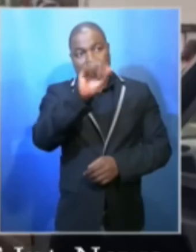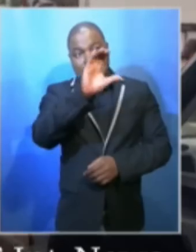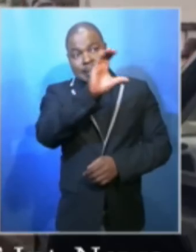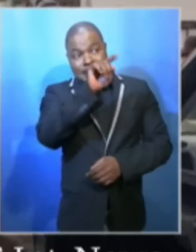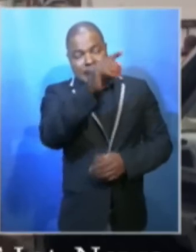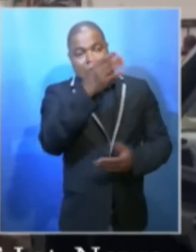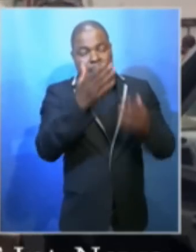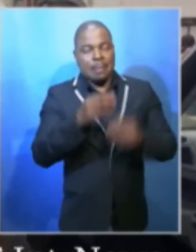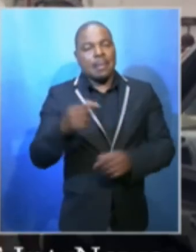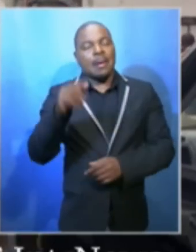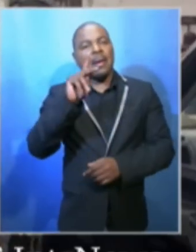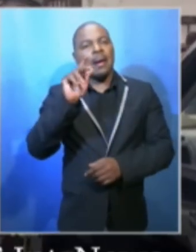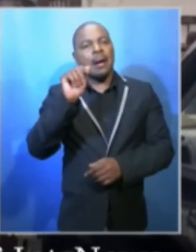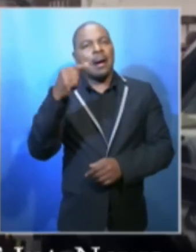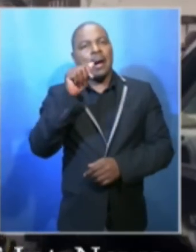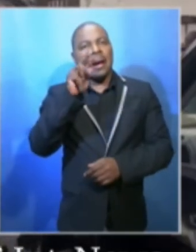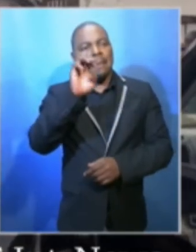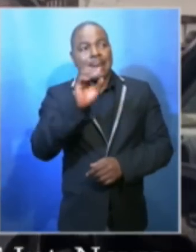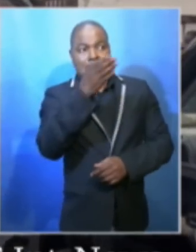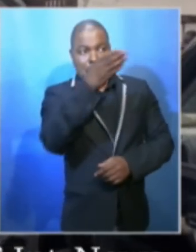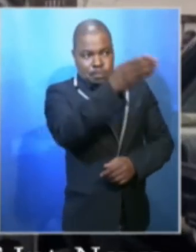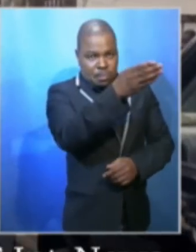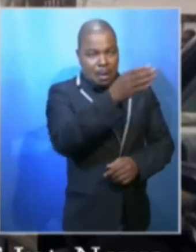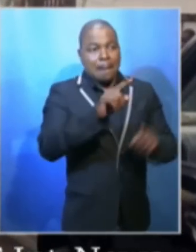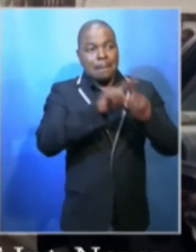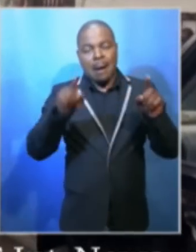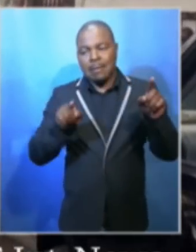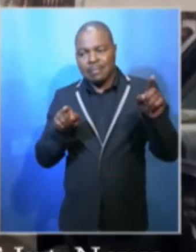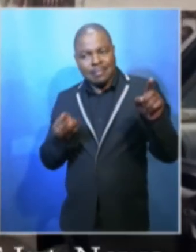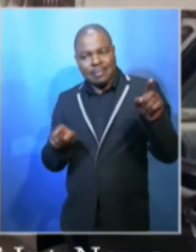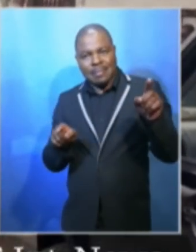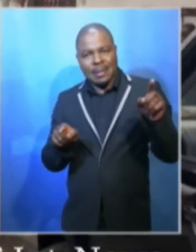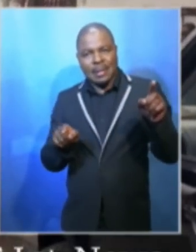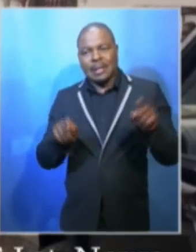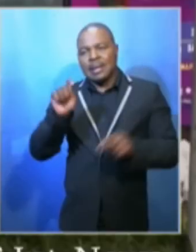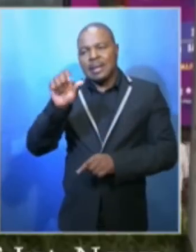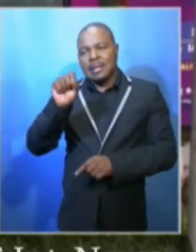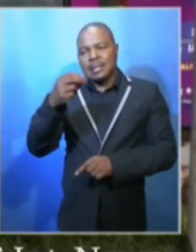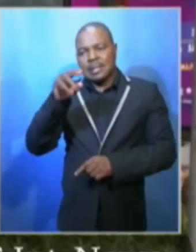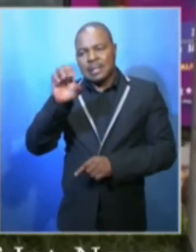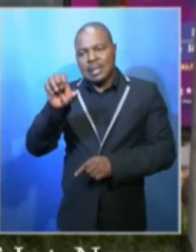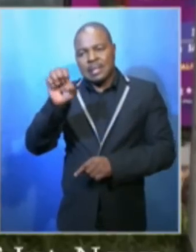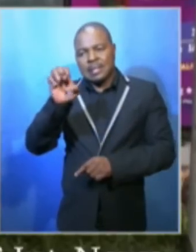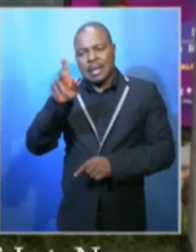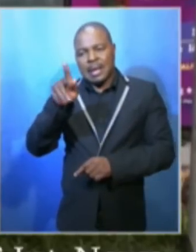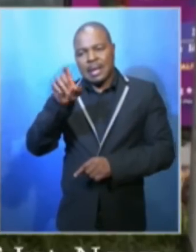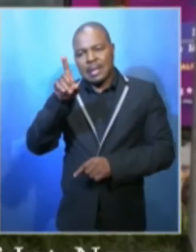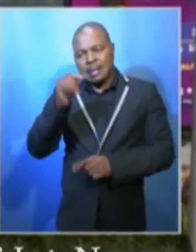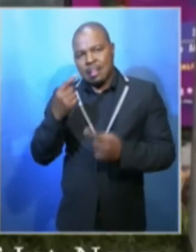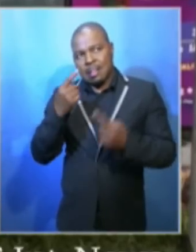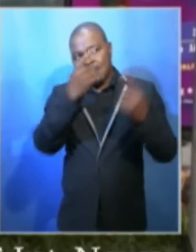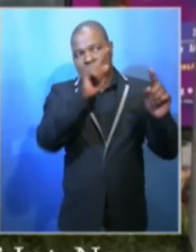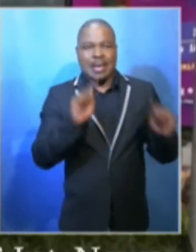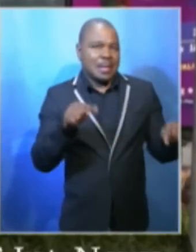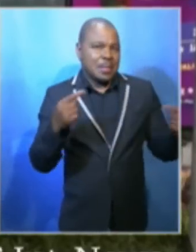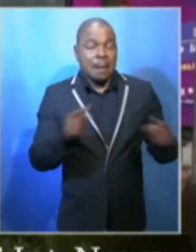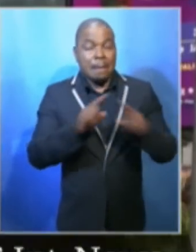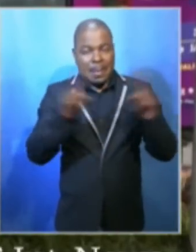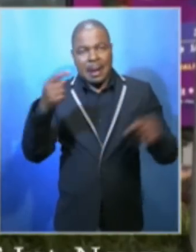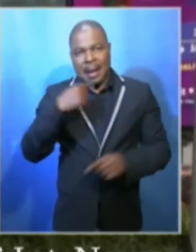tla ya ka hlakoreng o fumane hore Tshisekedi ha teng empa Tshisekedi ke a tshepa hore o tla